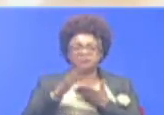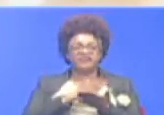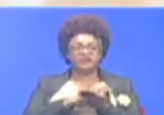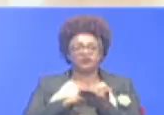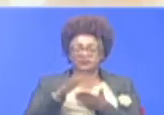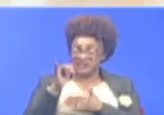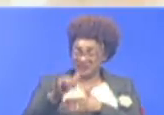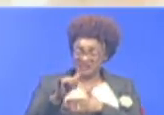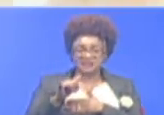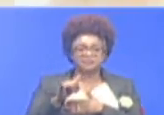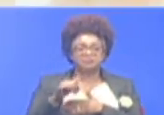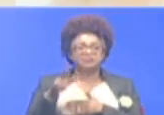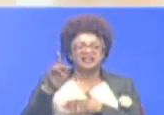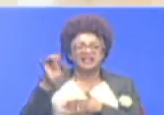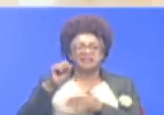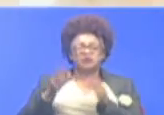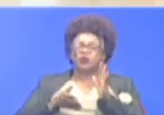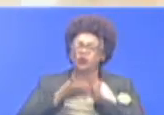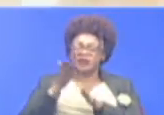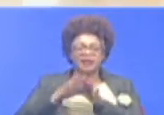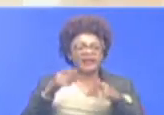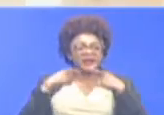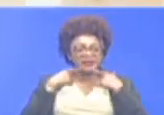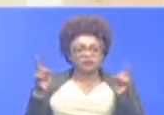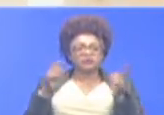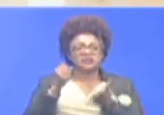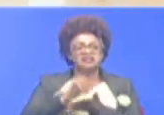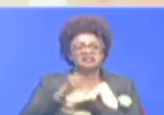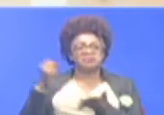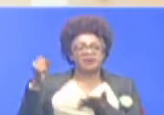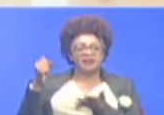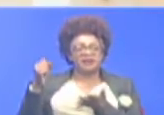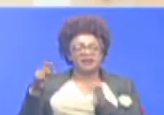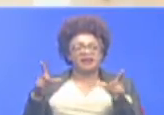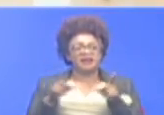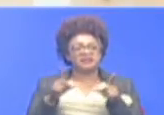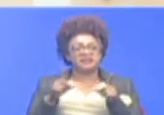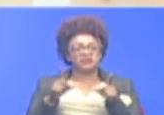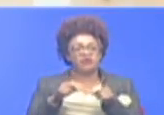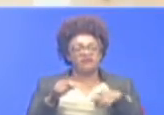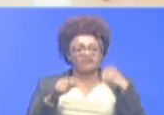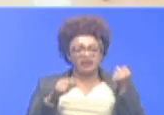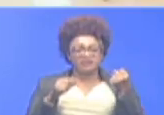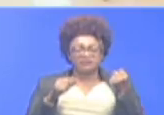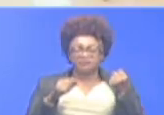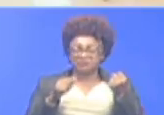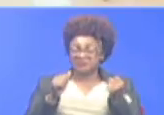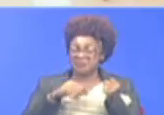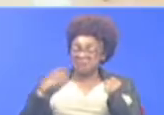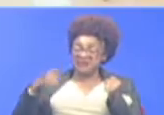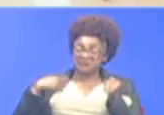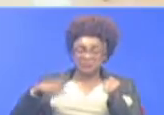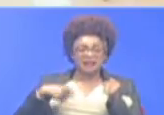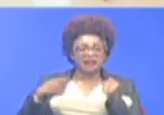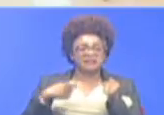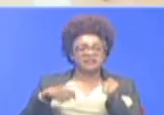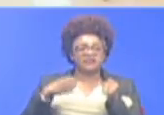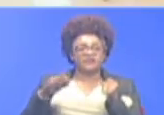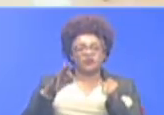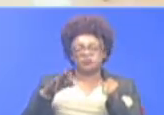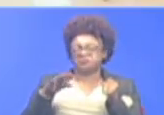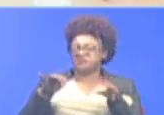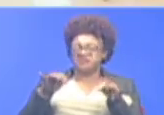aired, KEBS quickly announced it had suspended the license of these five maize millers over the sale of substandard